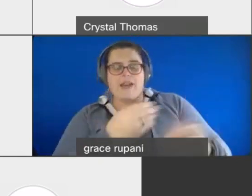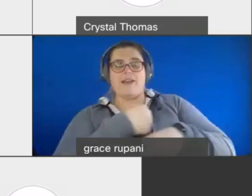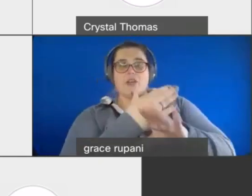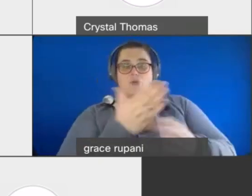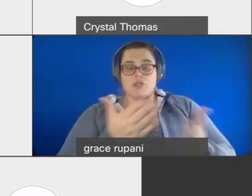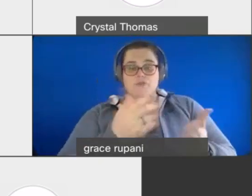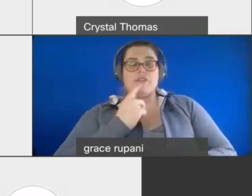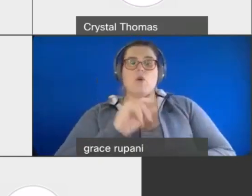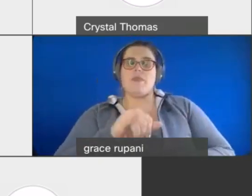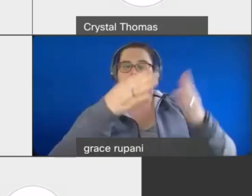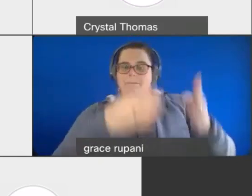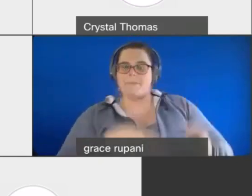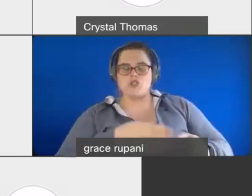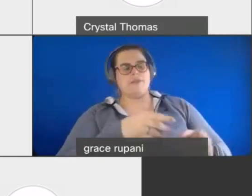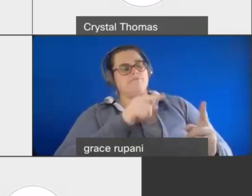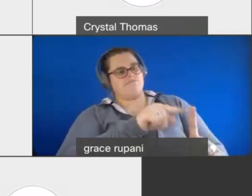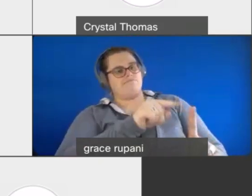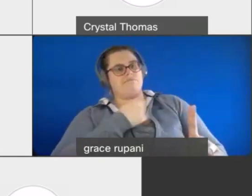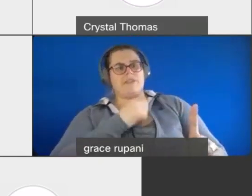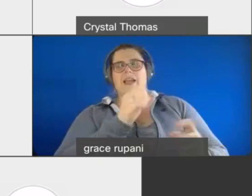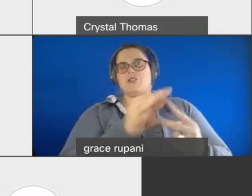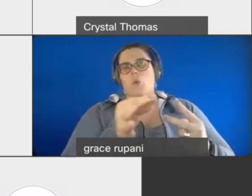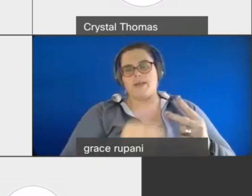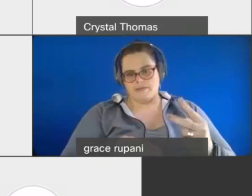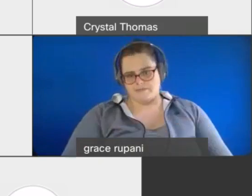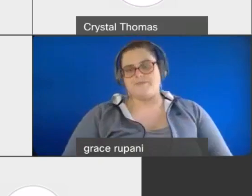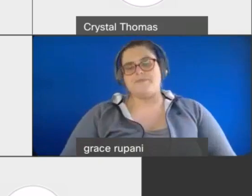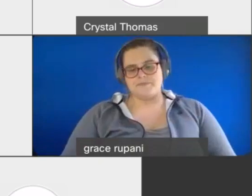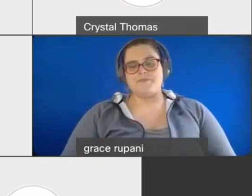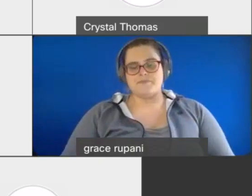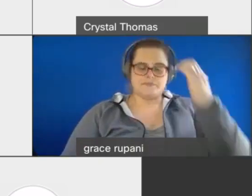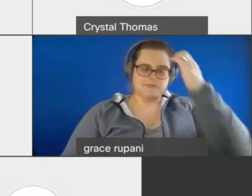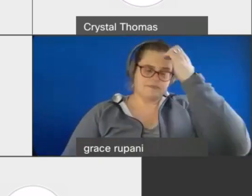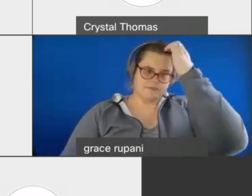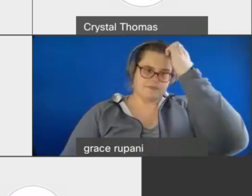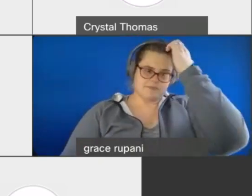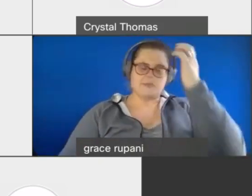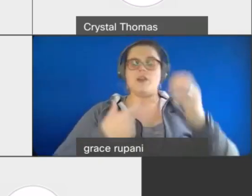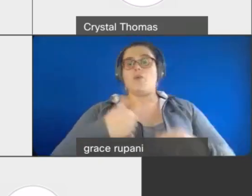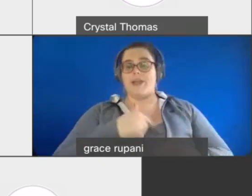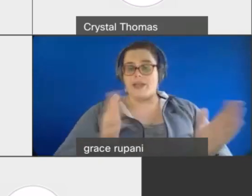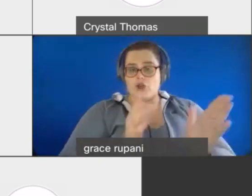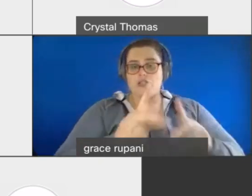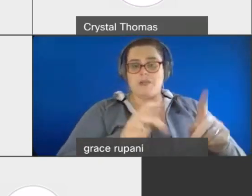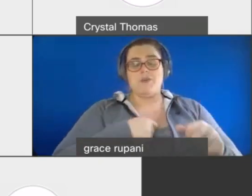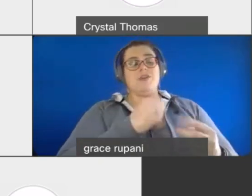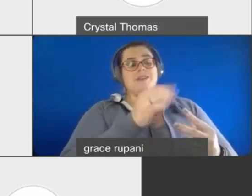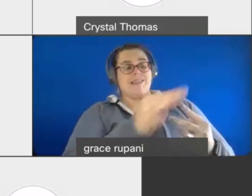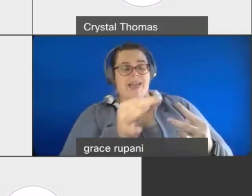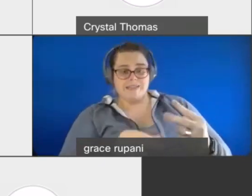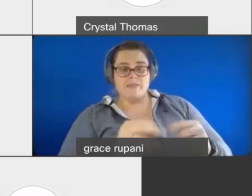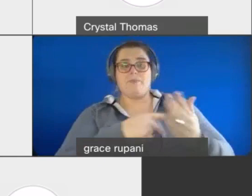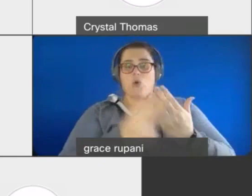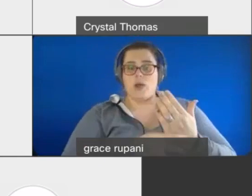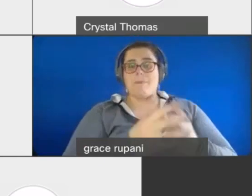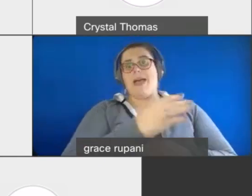person's choice and thereafter. Strongly encourage persons selecting our program and staff to be fully